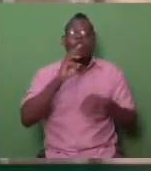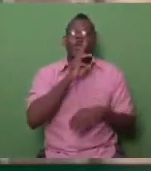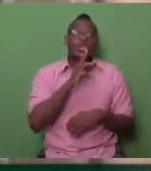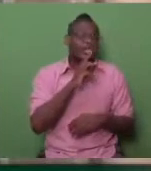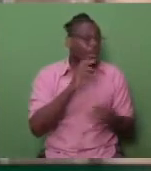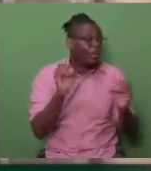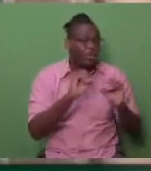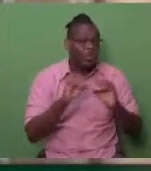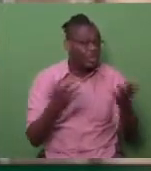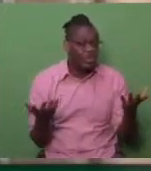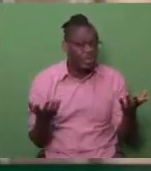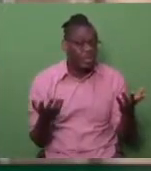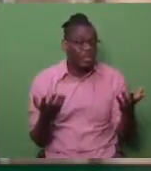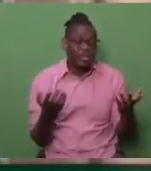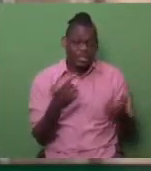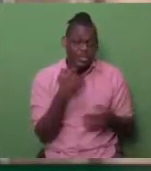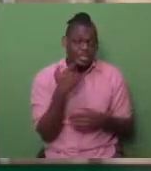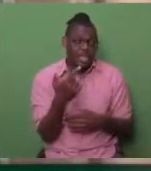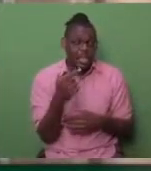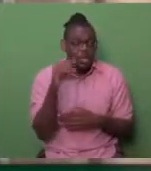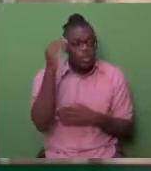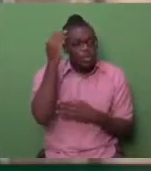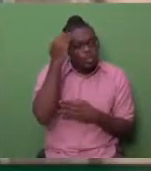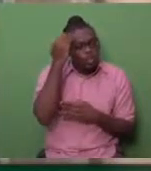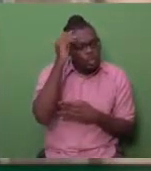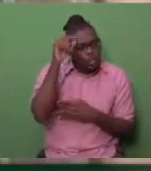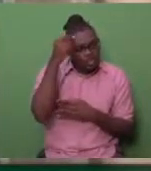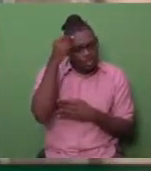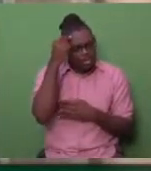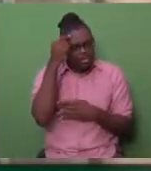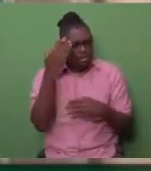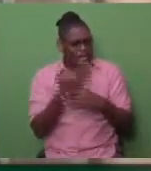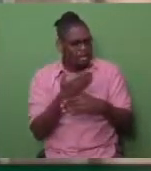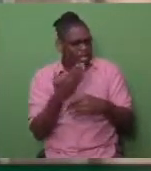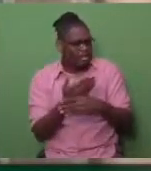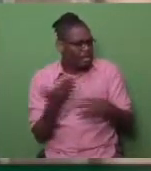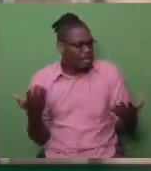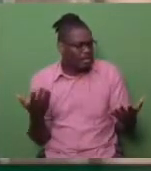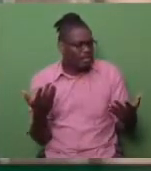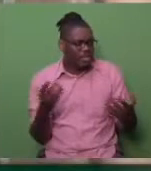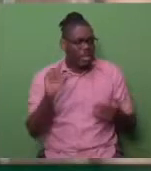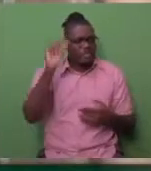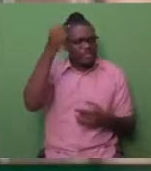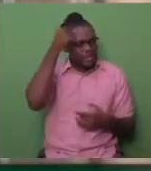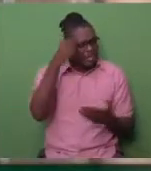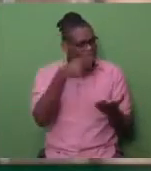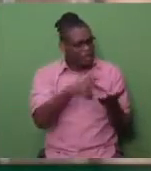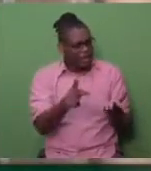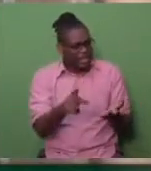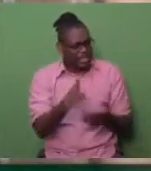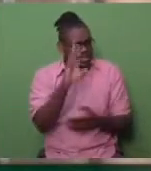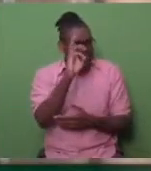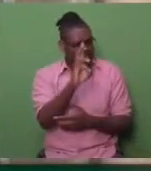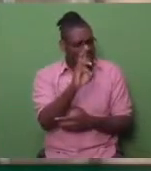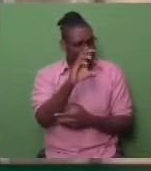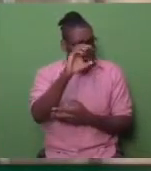know that the government is paying $600,000 a month to relatives of the Attorney General.